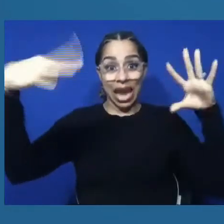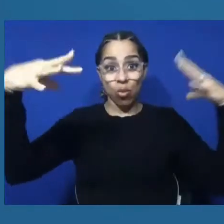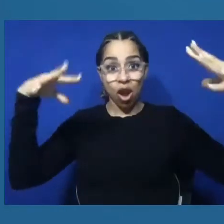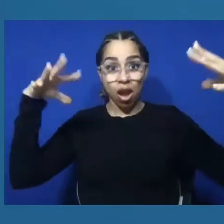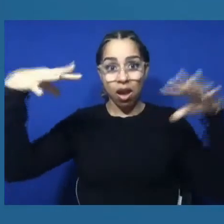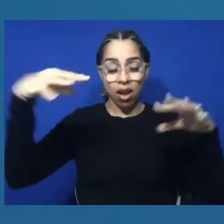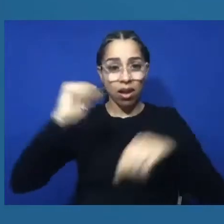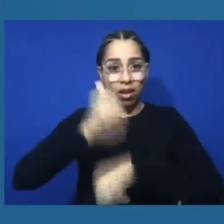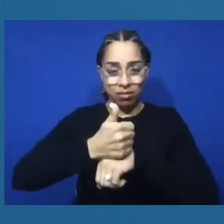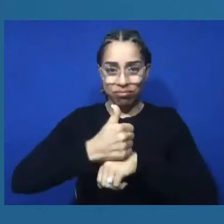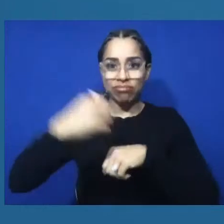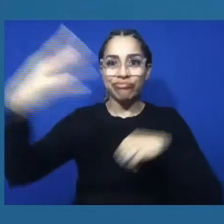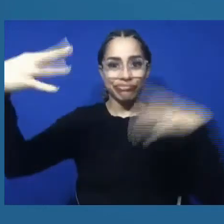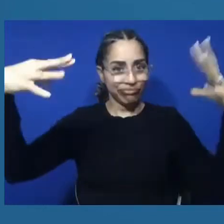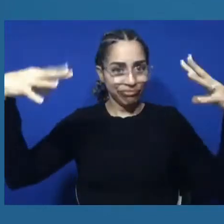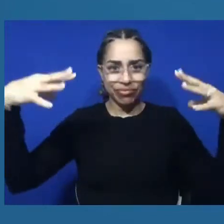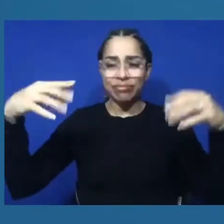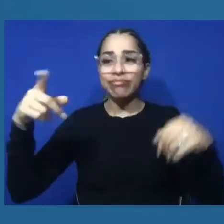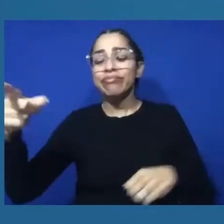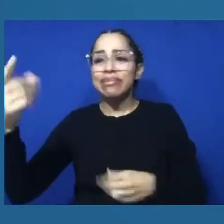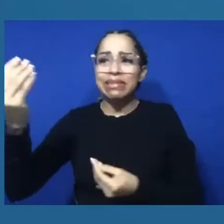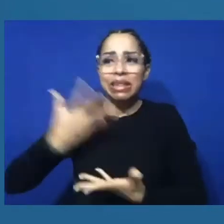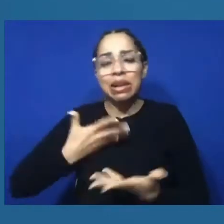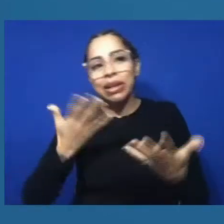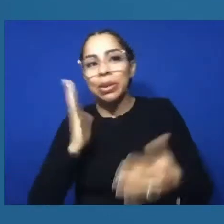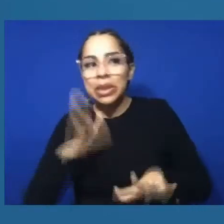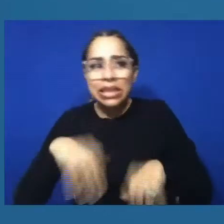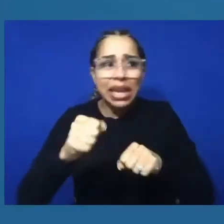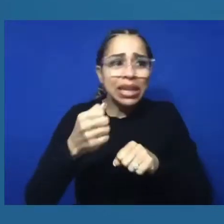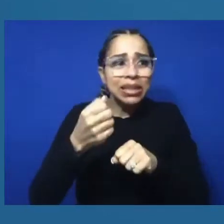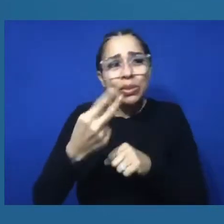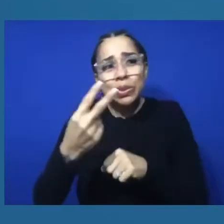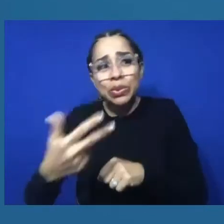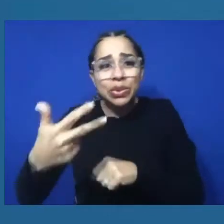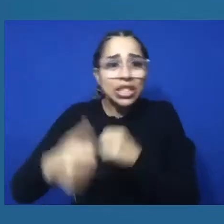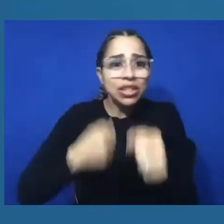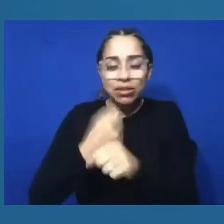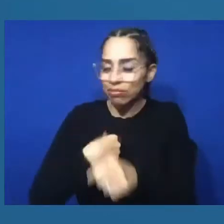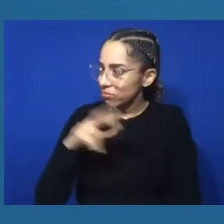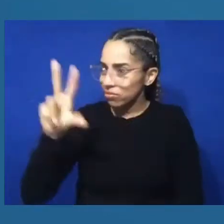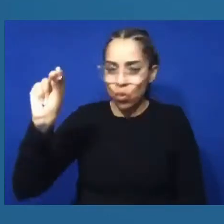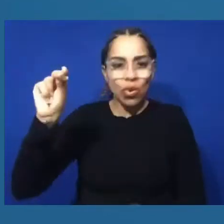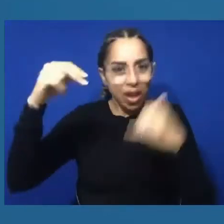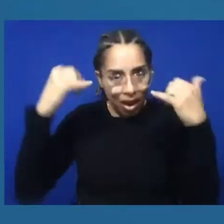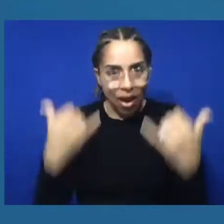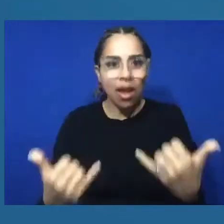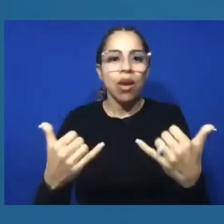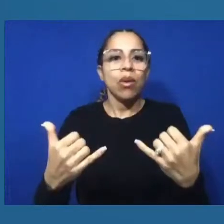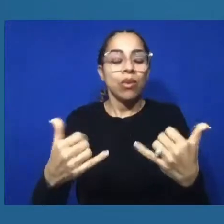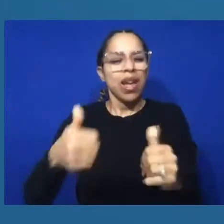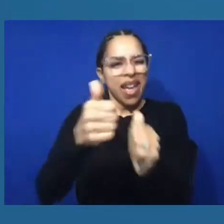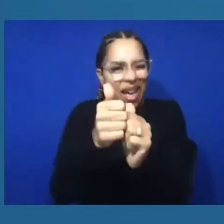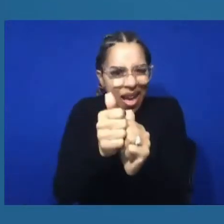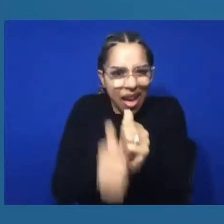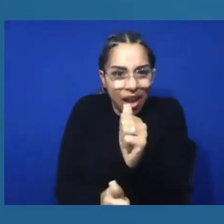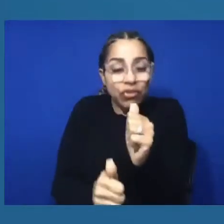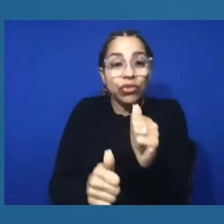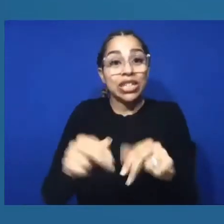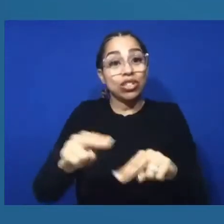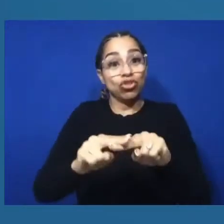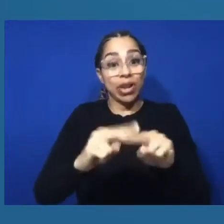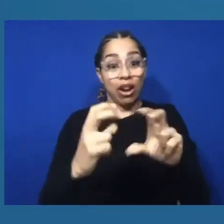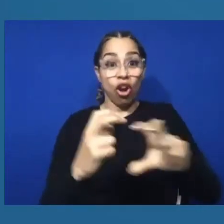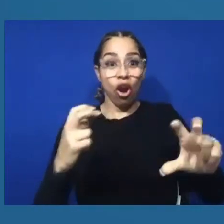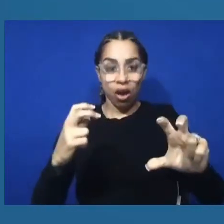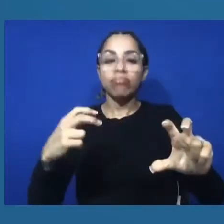it would take a few years. I said, no, it will not take a couple of years. I want it done now. And every single train car has a camera. I cannot tell you the number of crimes